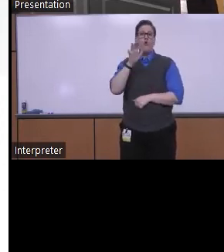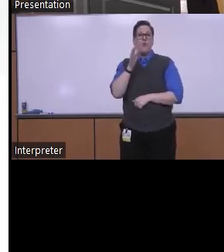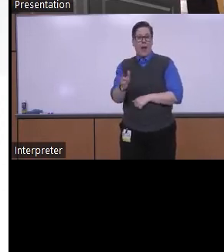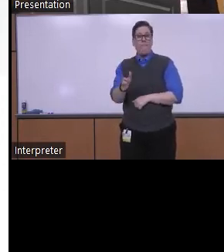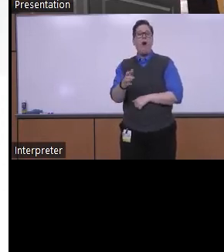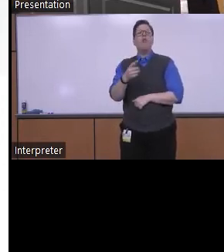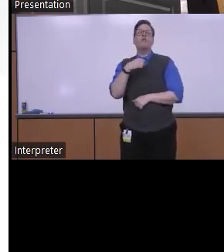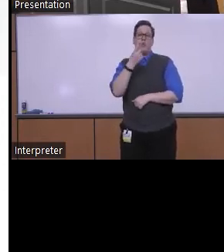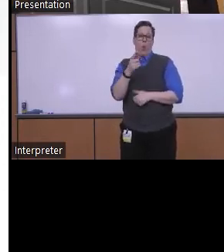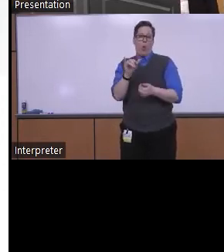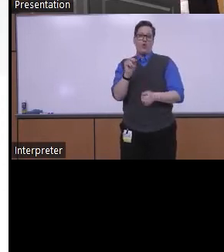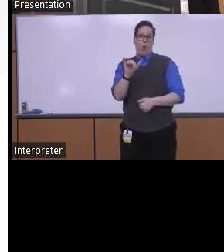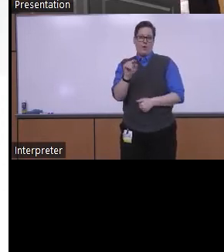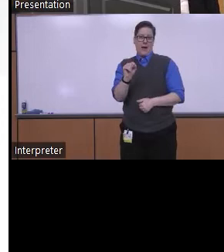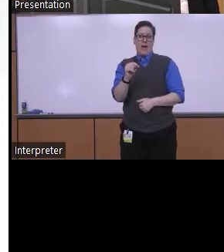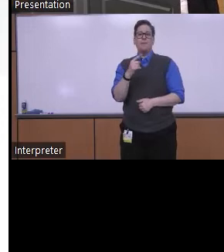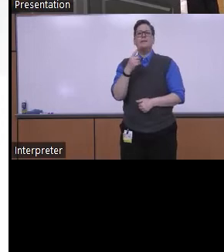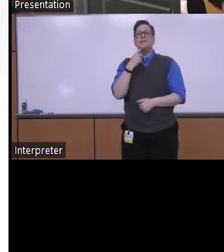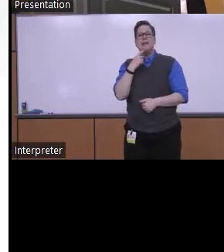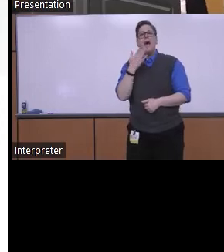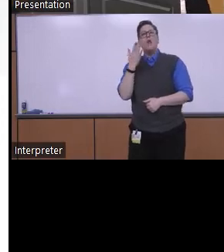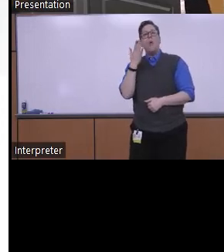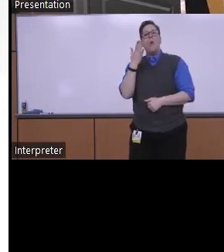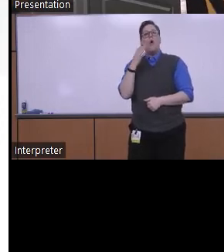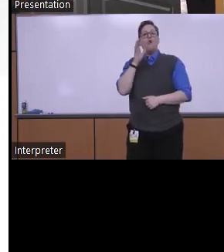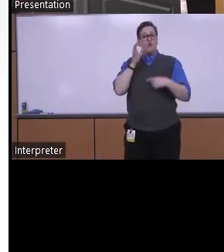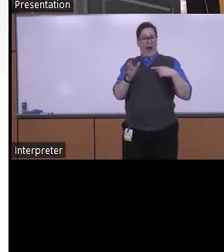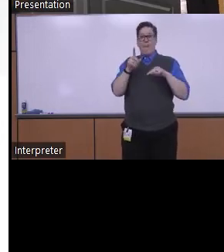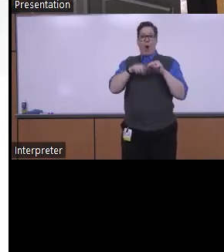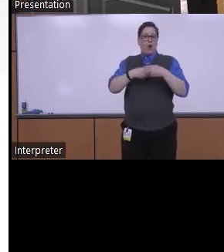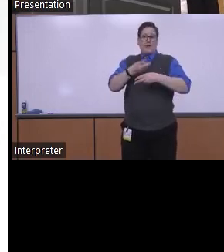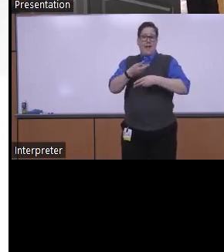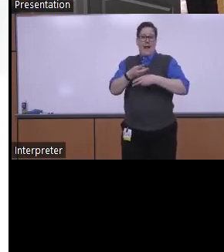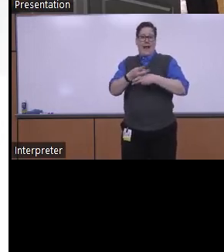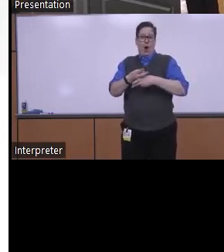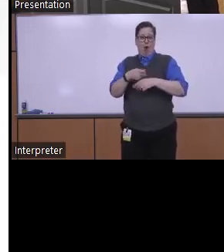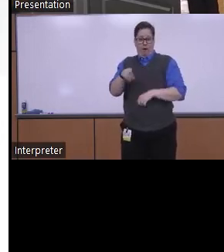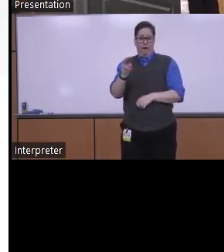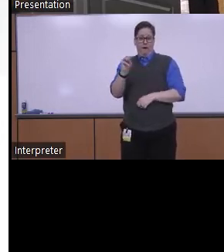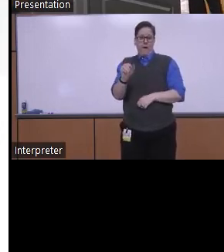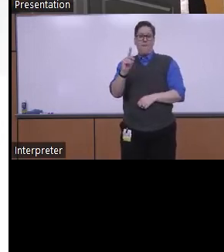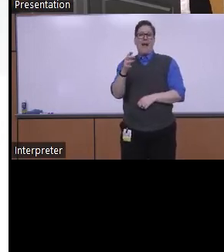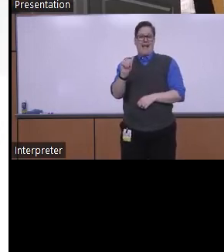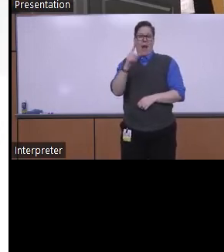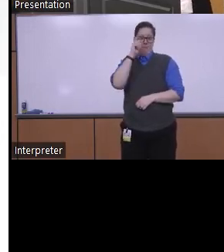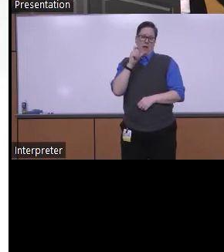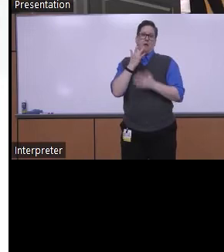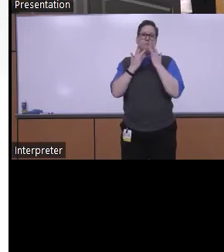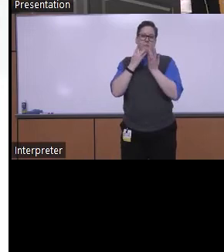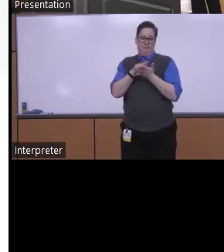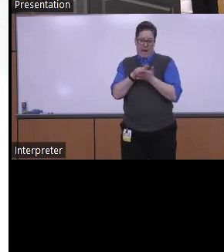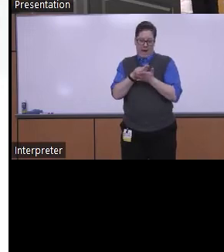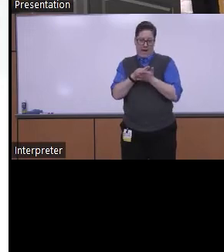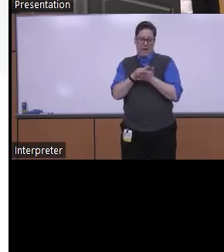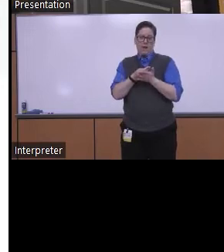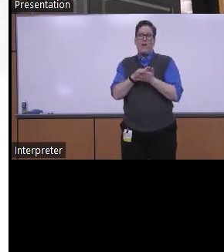New York Times that her housing insecurity was the reason that she, grandma, was not allowed to care for her granddaughter. I'm just going to quote, "They could have